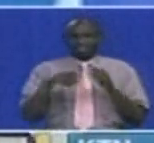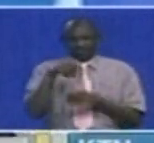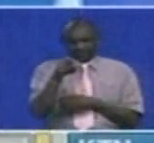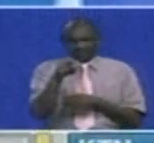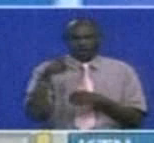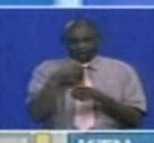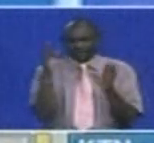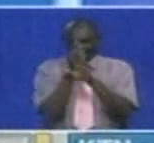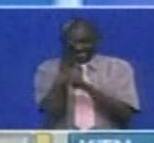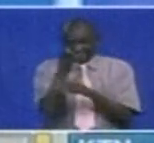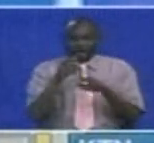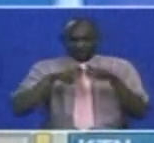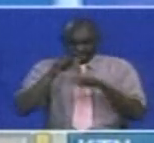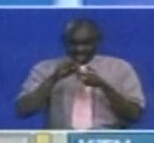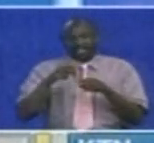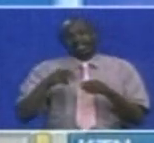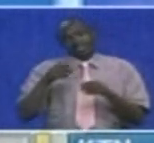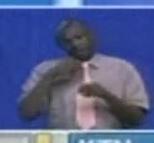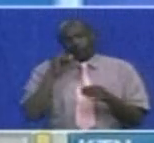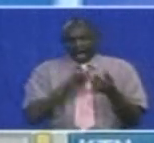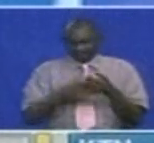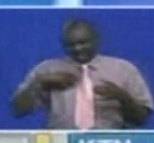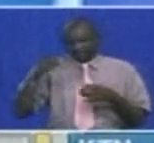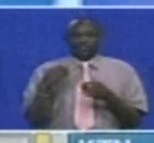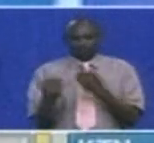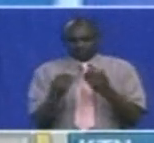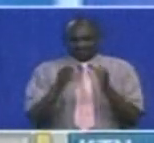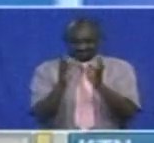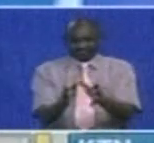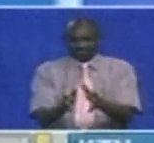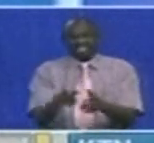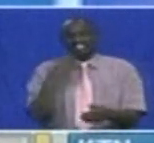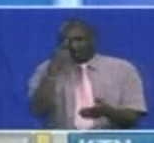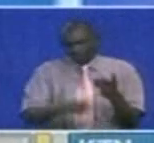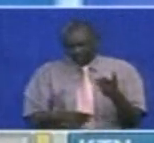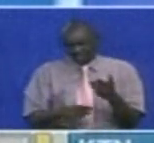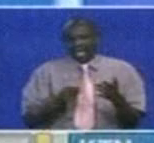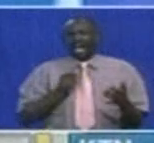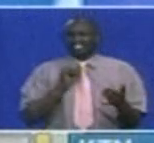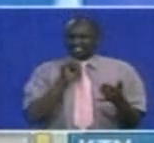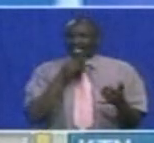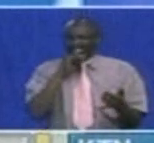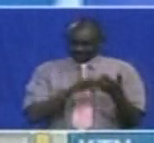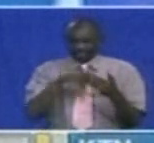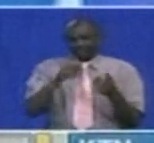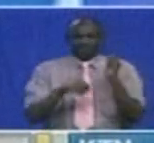his hideout. Yusuf Hamisi's wife claimed that her husband had refused to care for their twins. She also claimed that he instead spent all